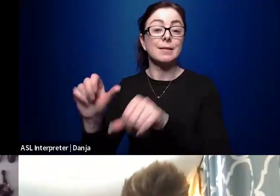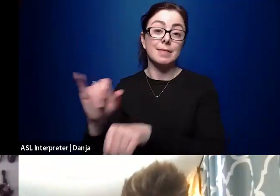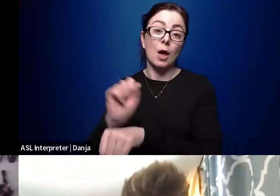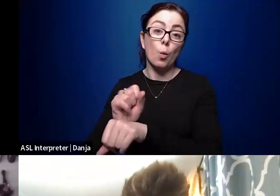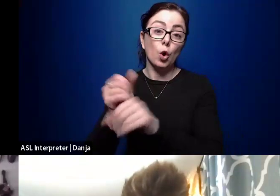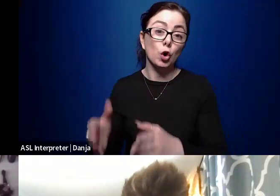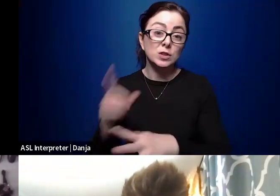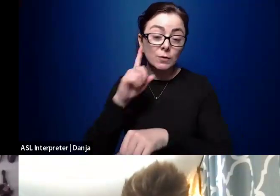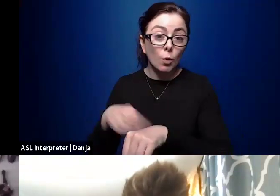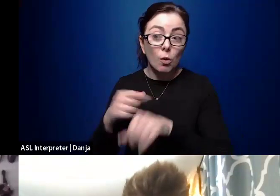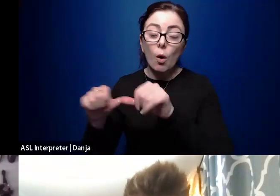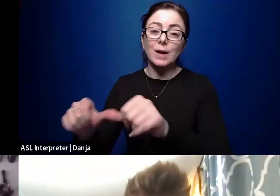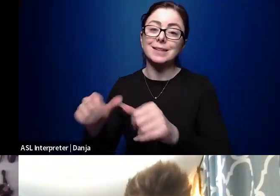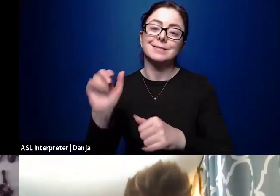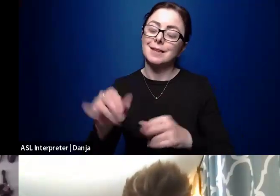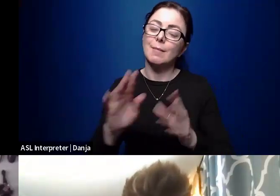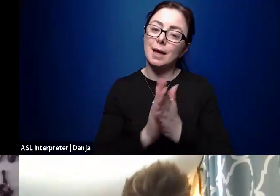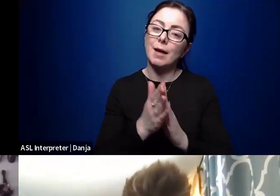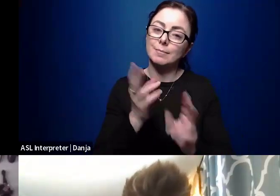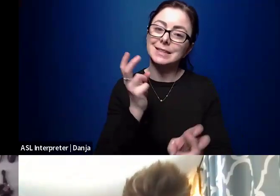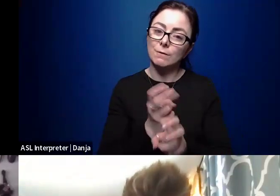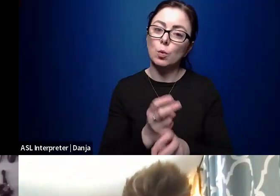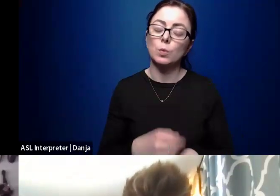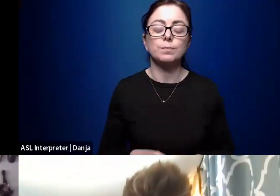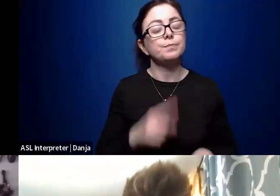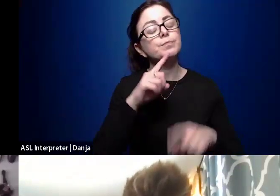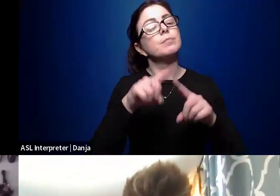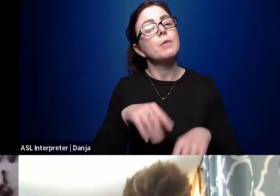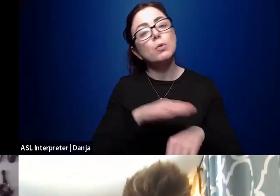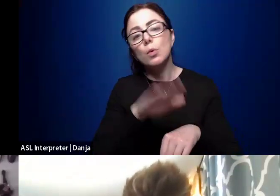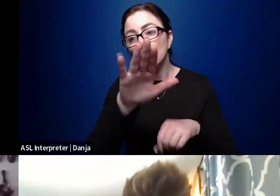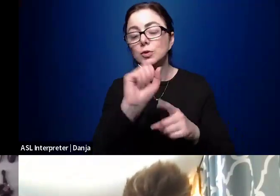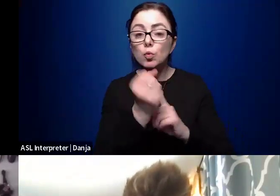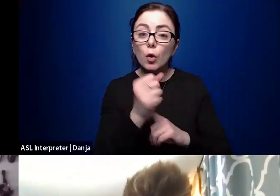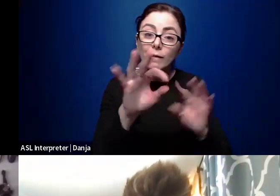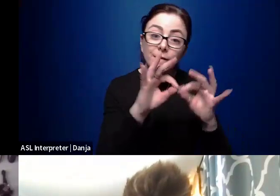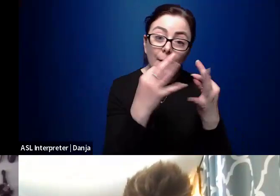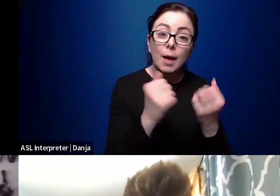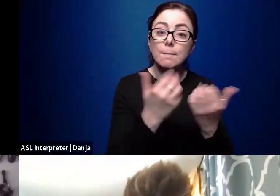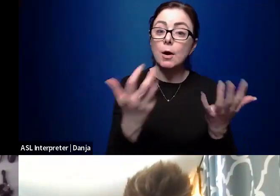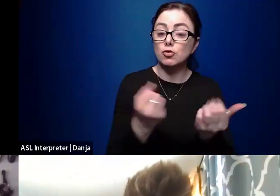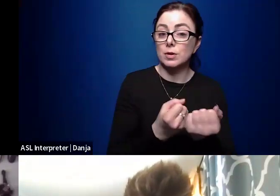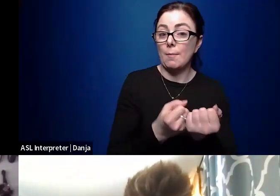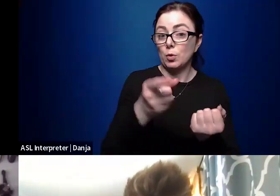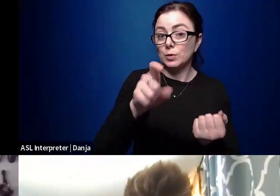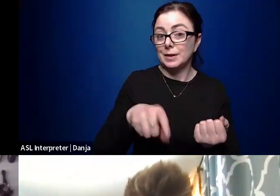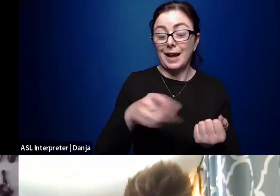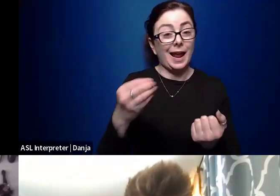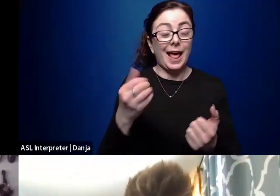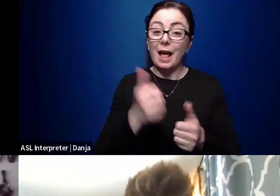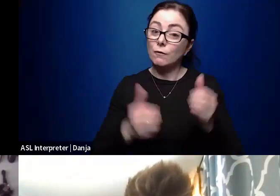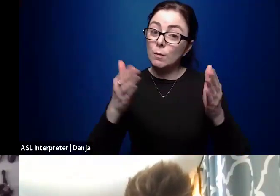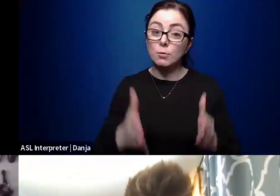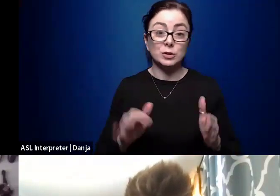really depends on your village and the amount of help that you have. And then of course, like each human being is different. Like every person